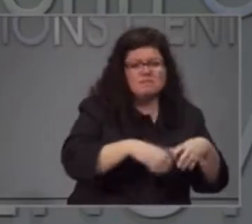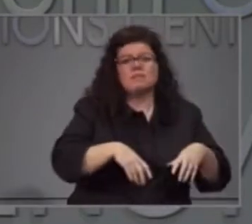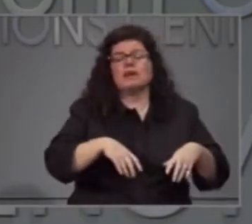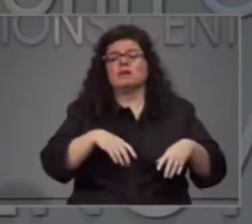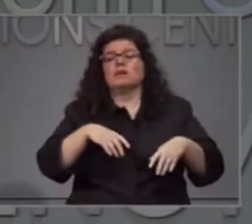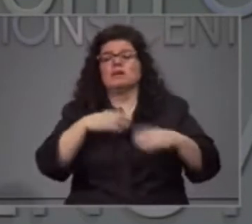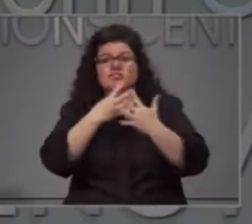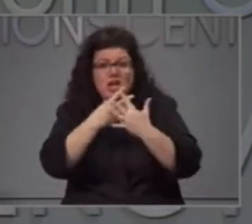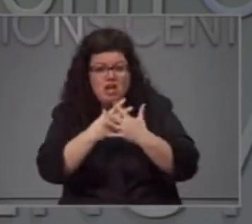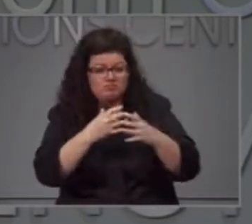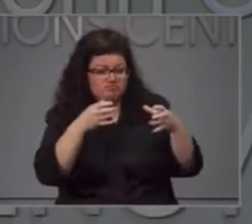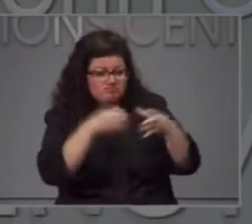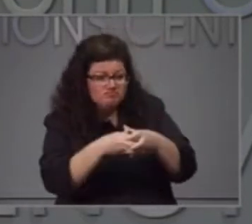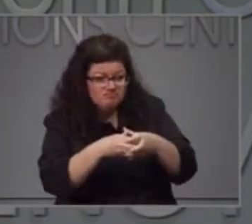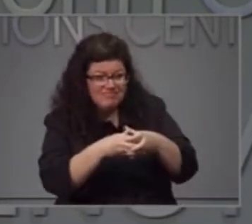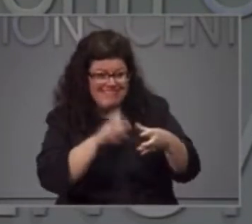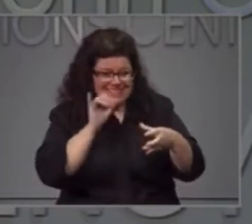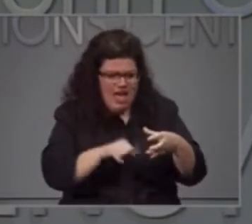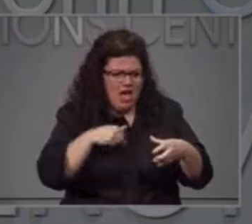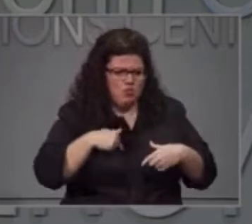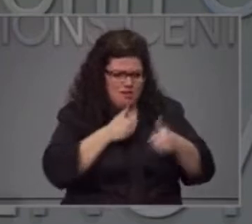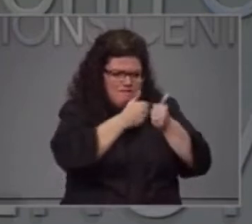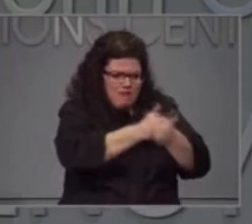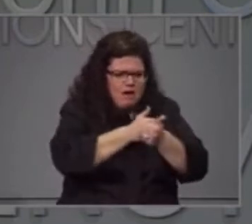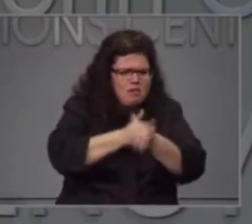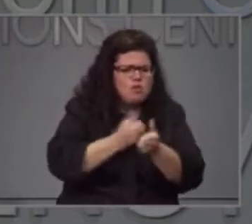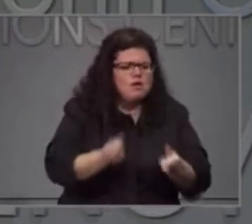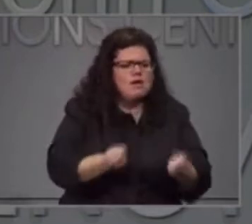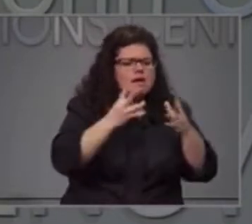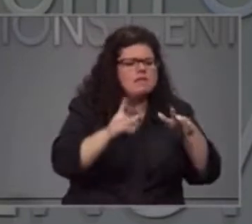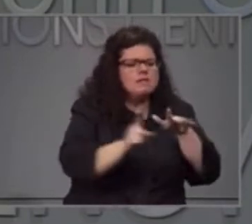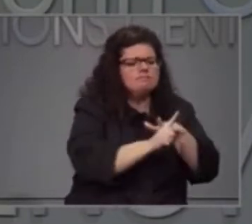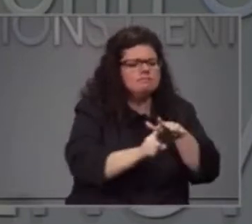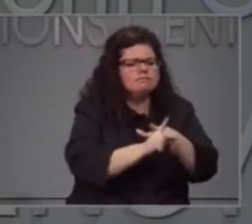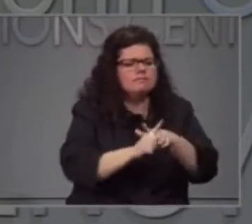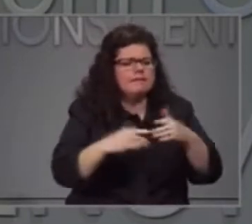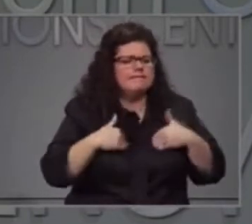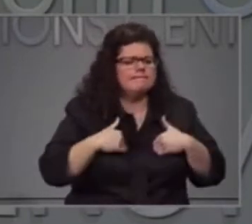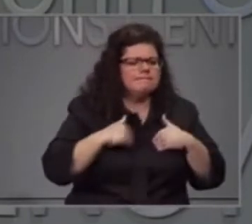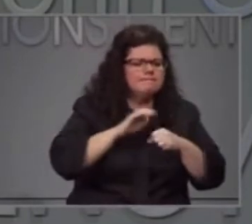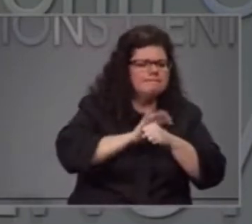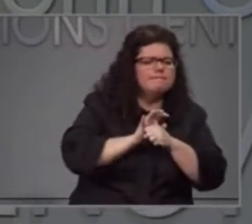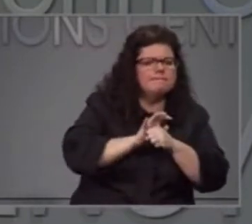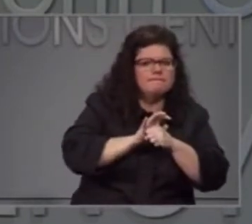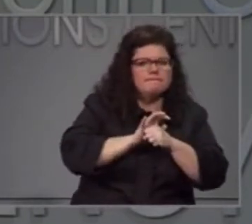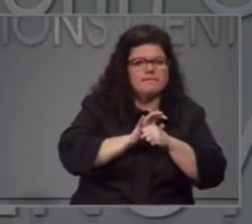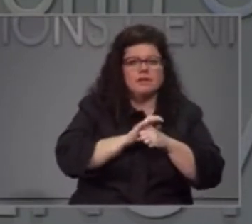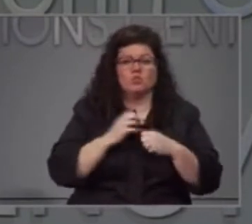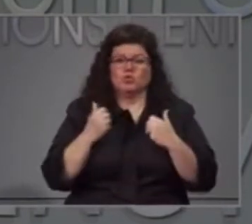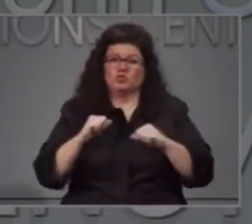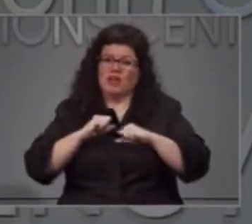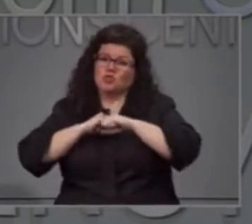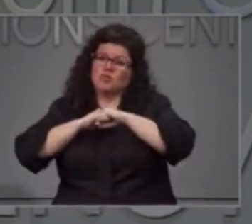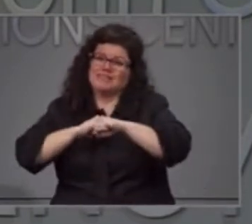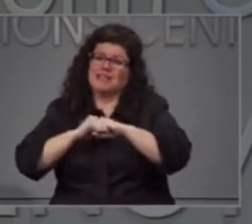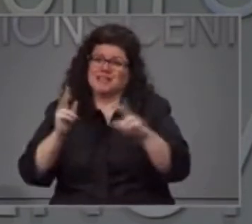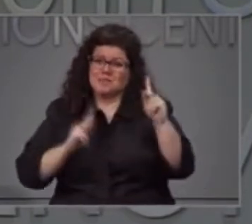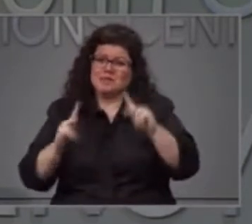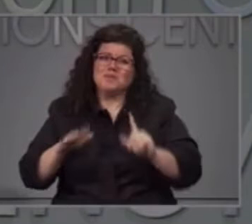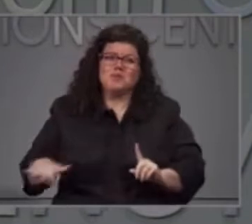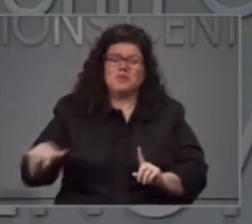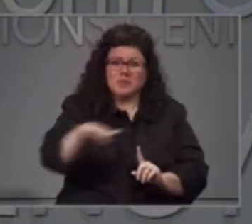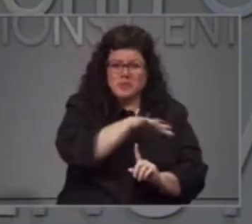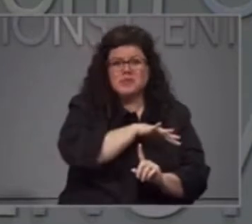institutions. And we are taking steps to safeguard people. First, we have